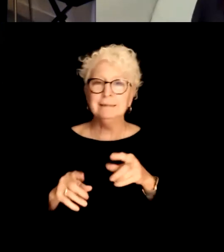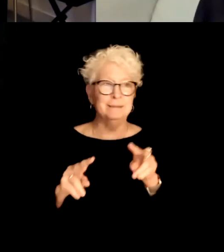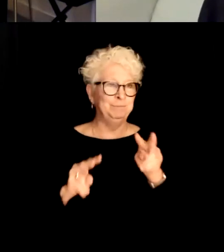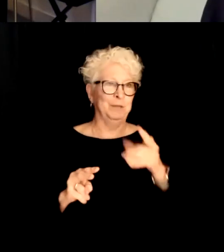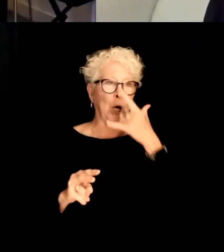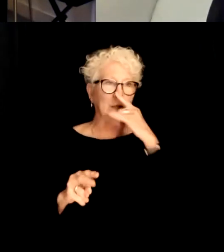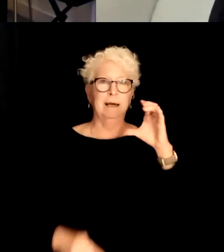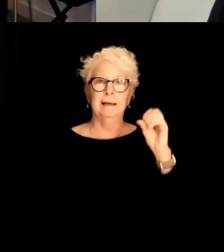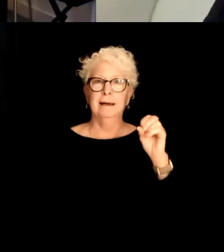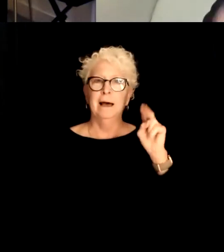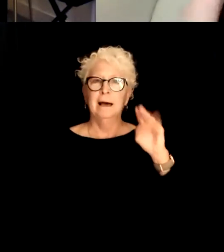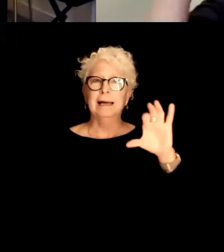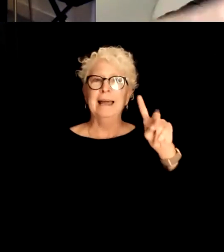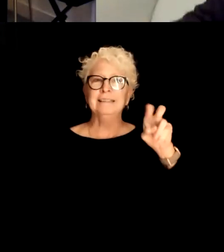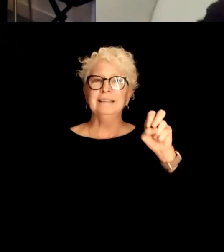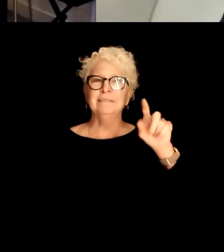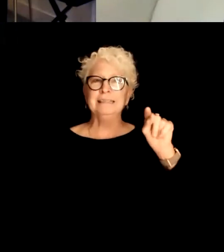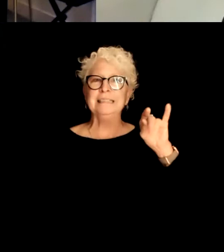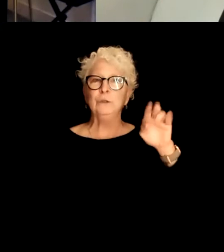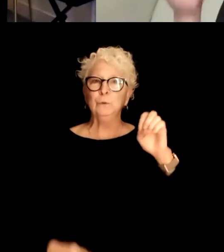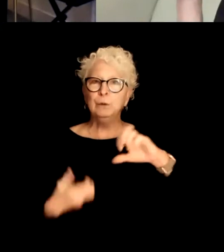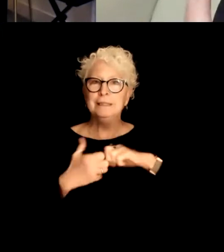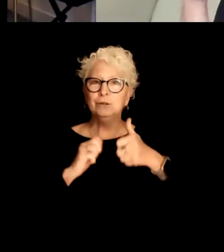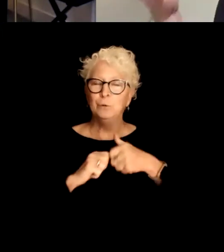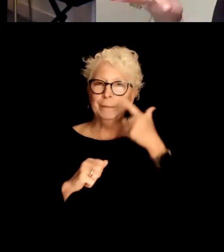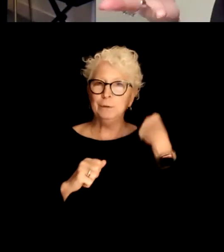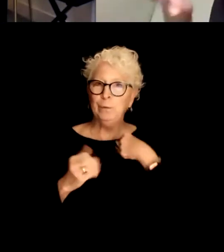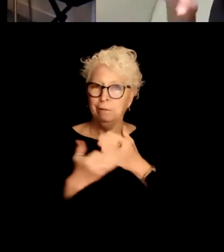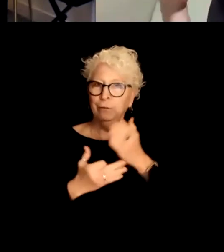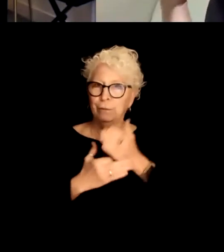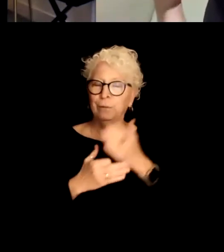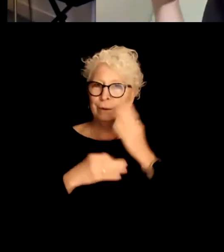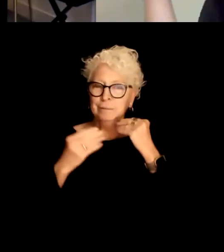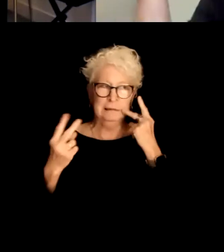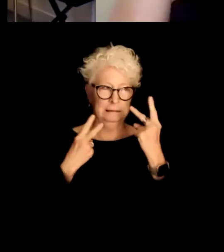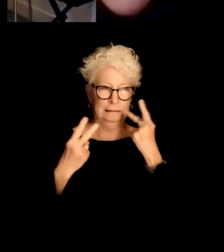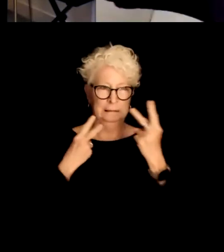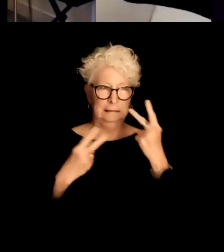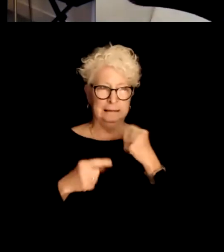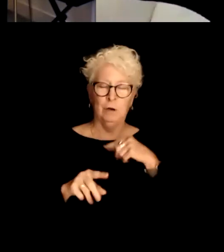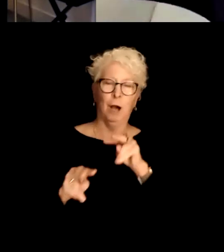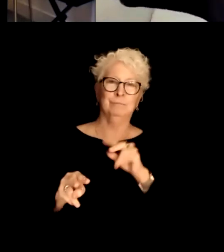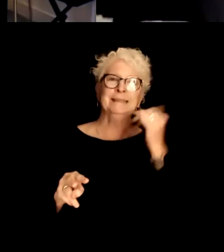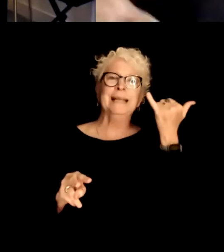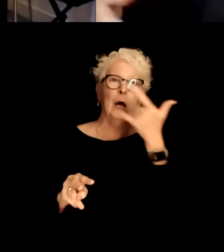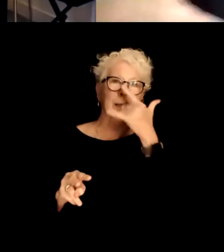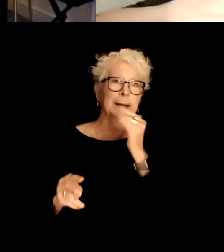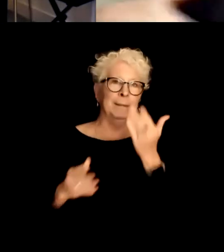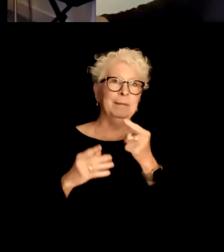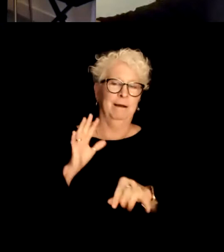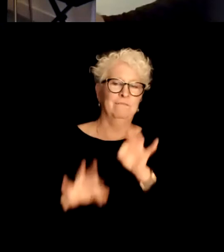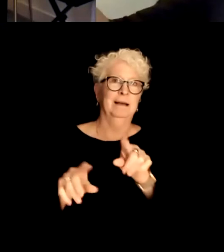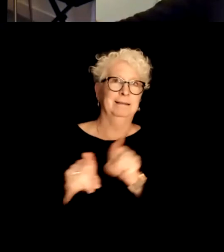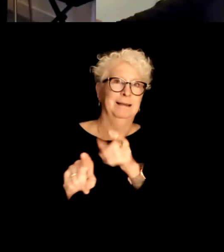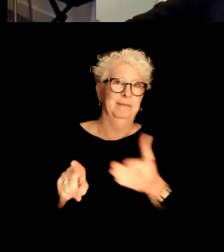going into ME/CFS now. EDS is next, I'm telling you. And maybe that's true, because we actually are now